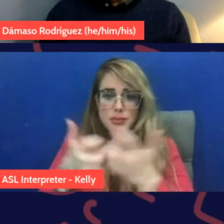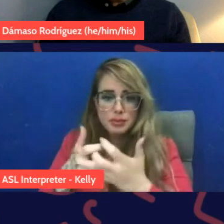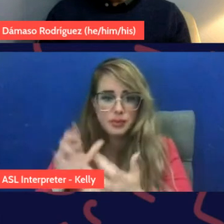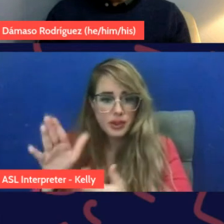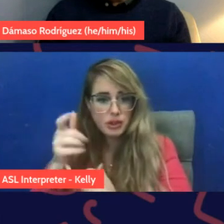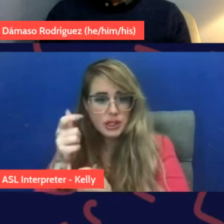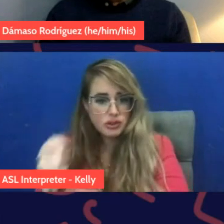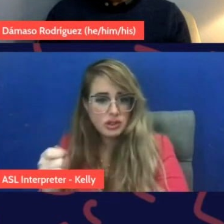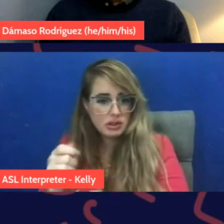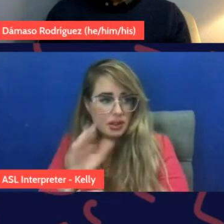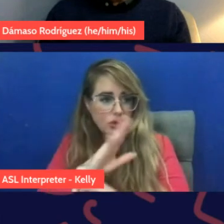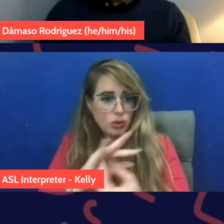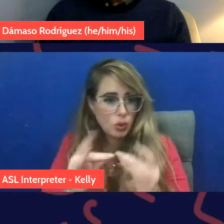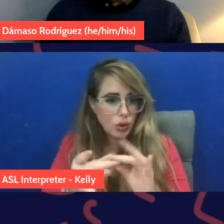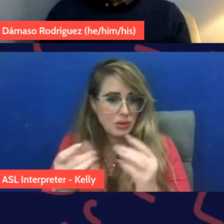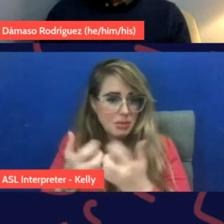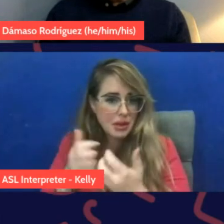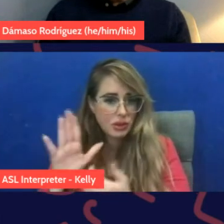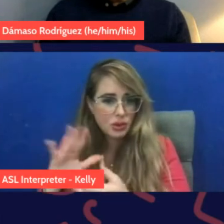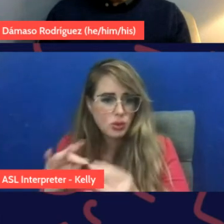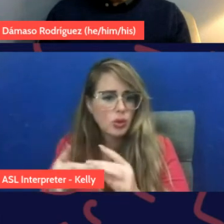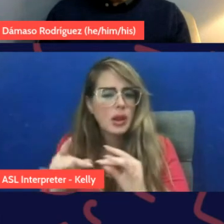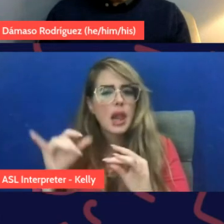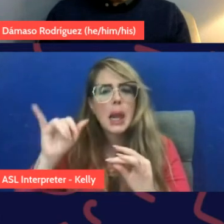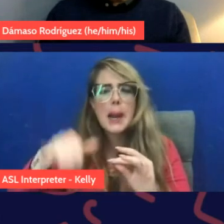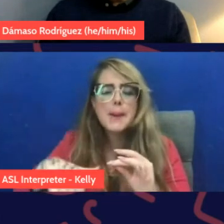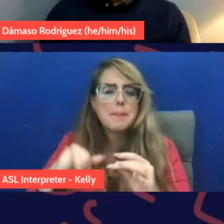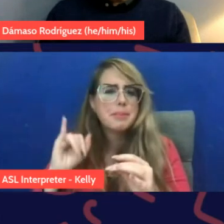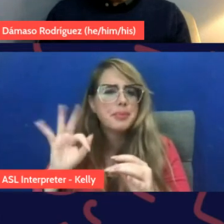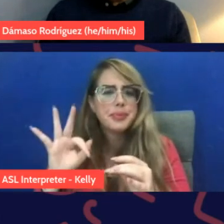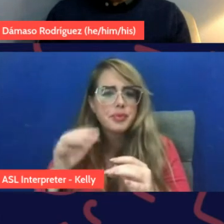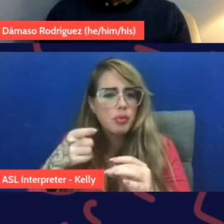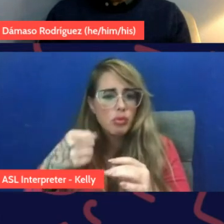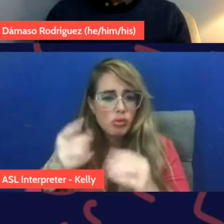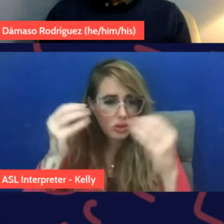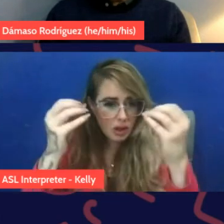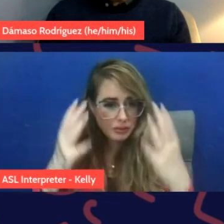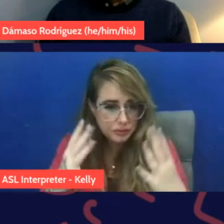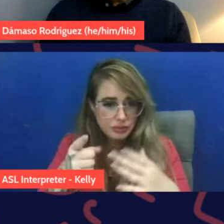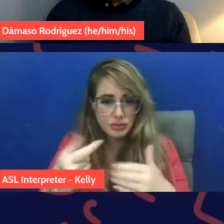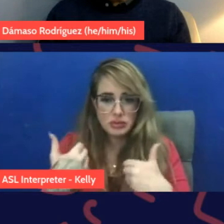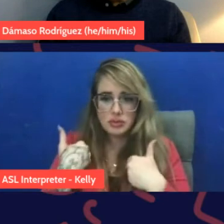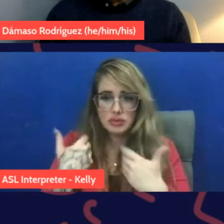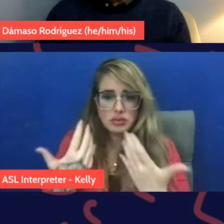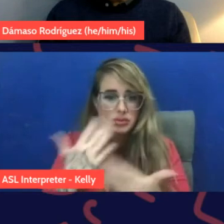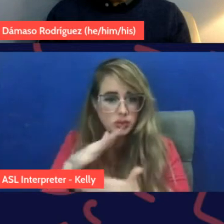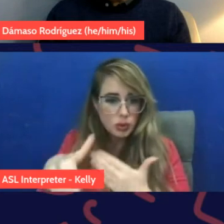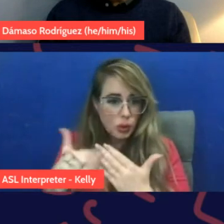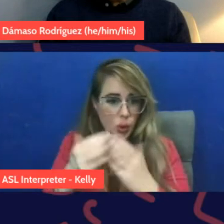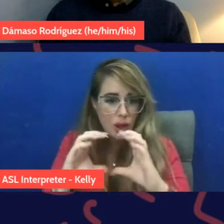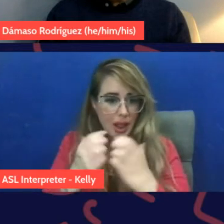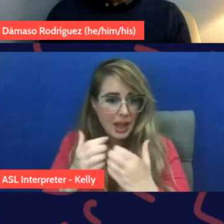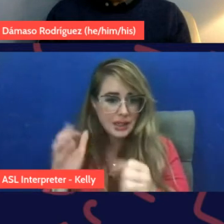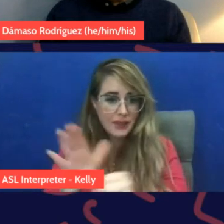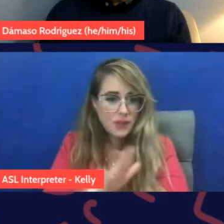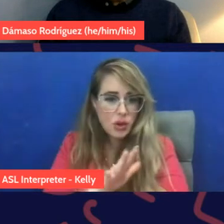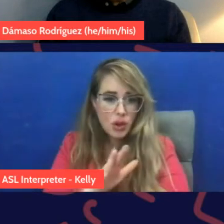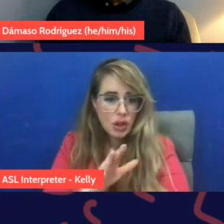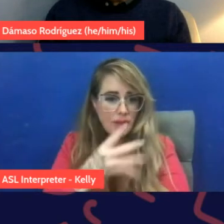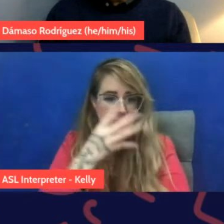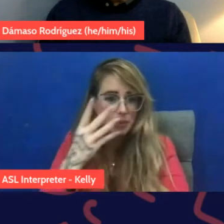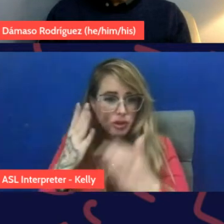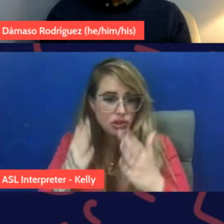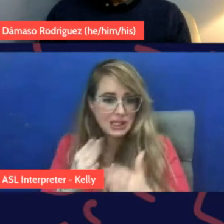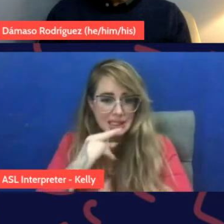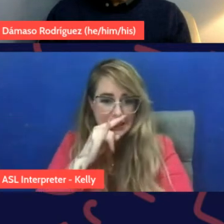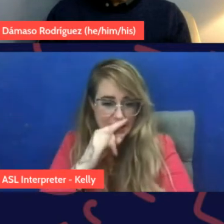their stories, especially, I mean, if you're a teacher and you have a whole class full of immigrant